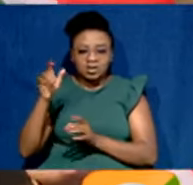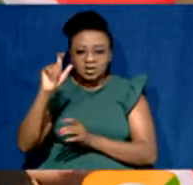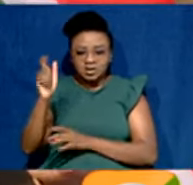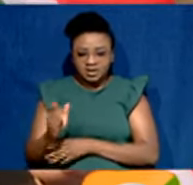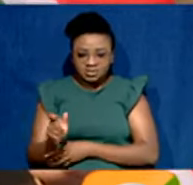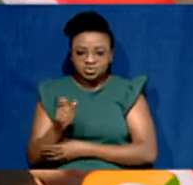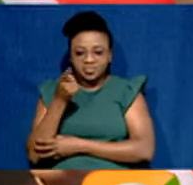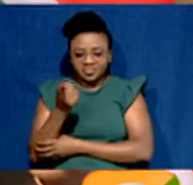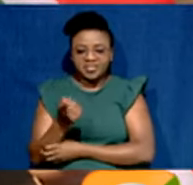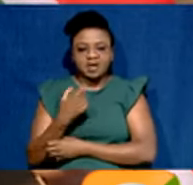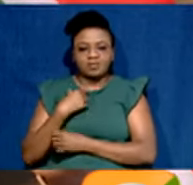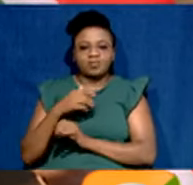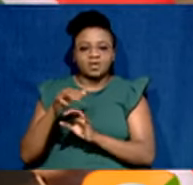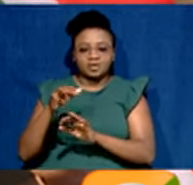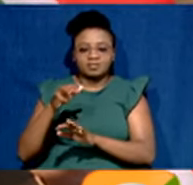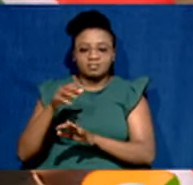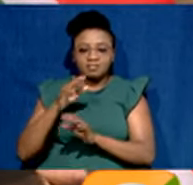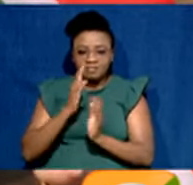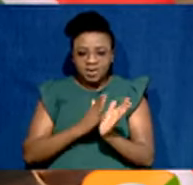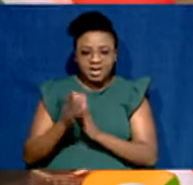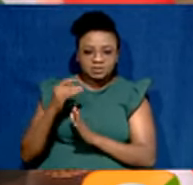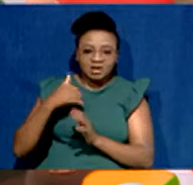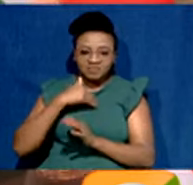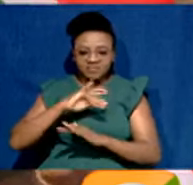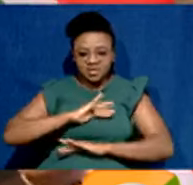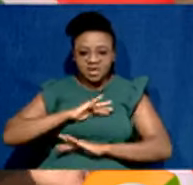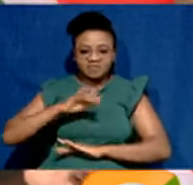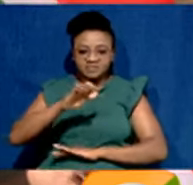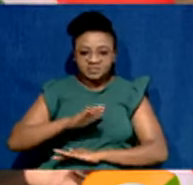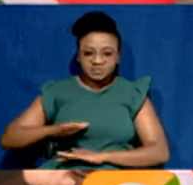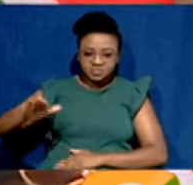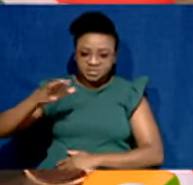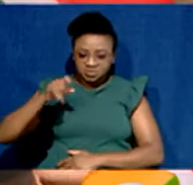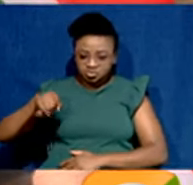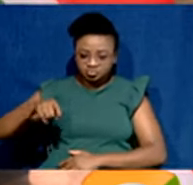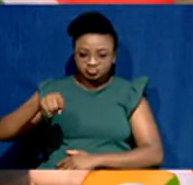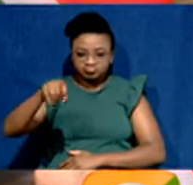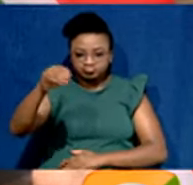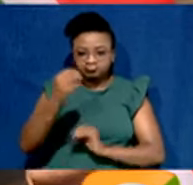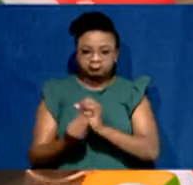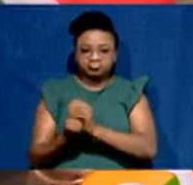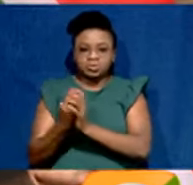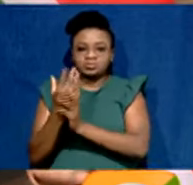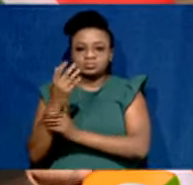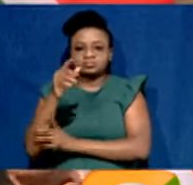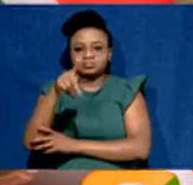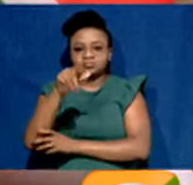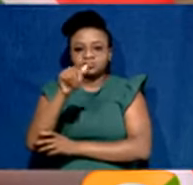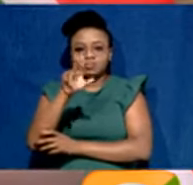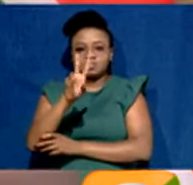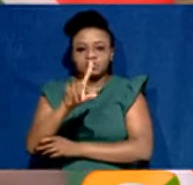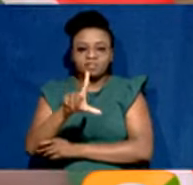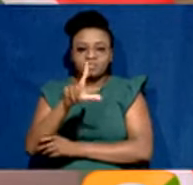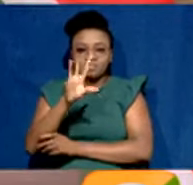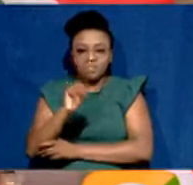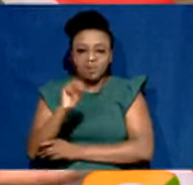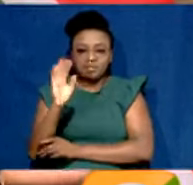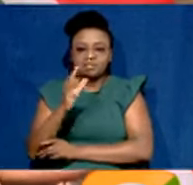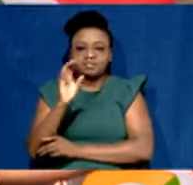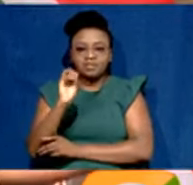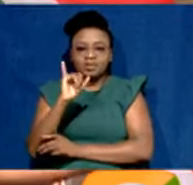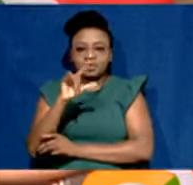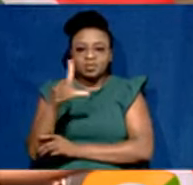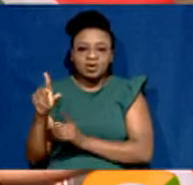will have the biggest space and the biggest opportunity for us to produce palm oil. We are going